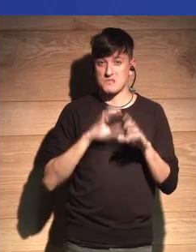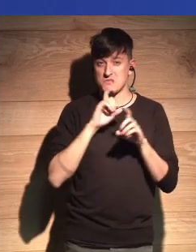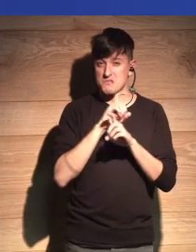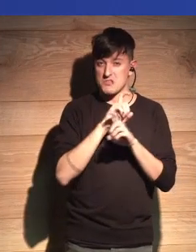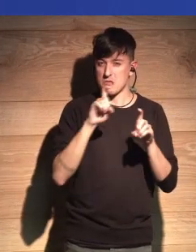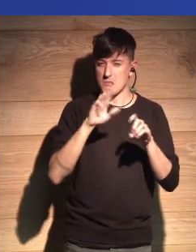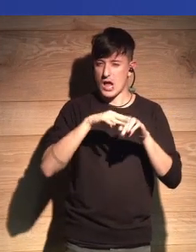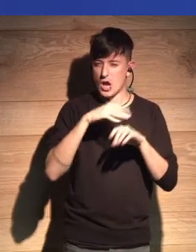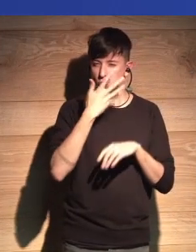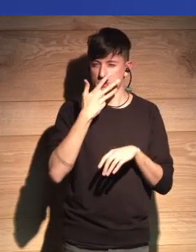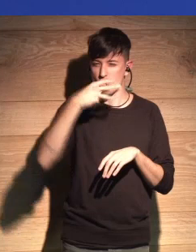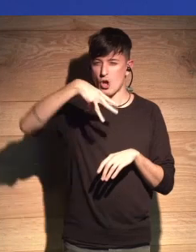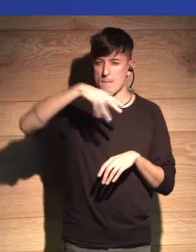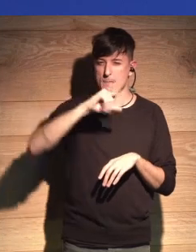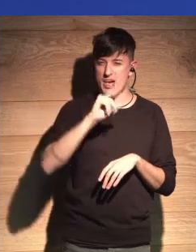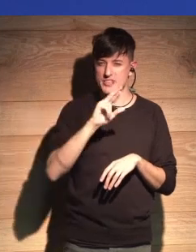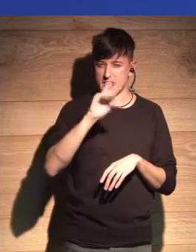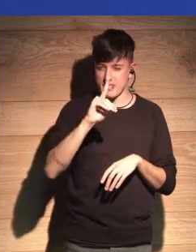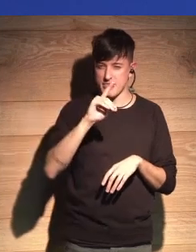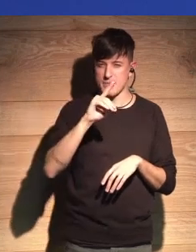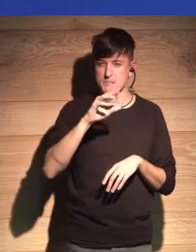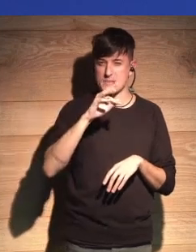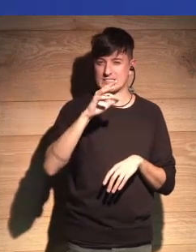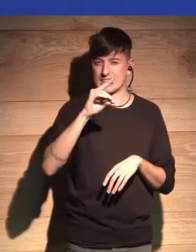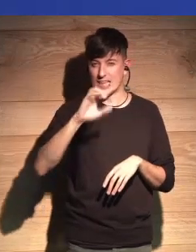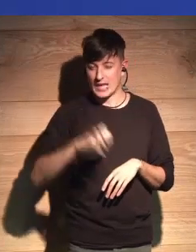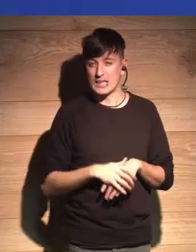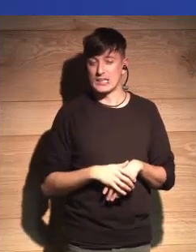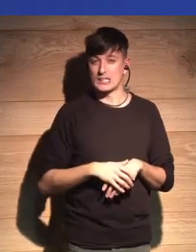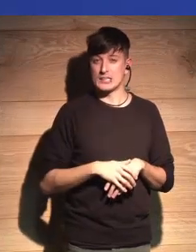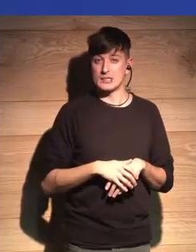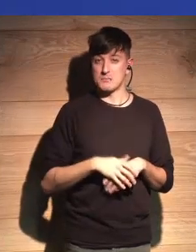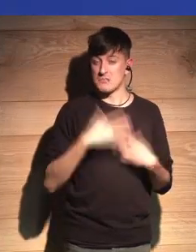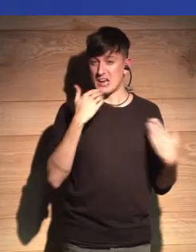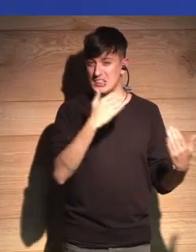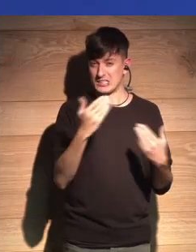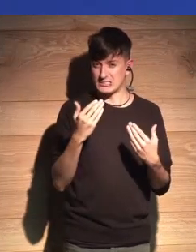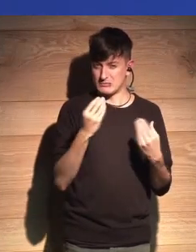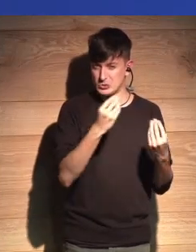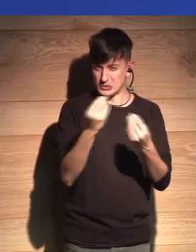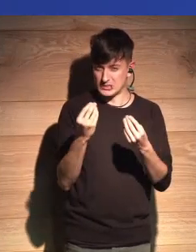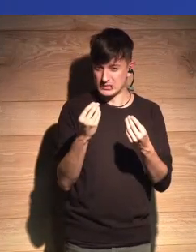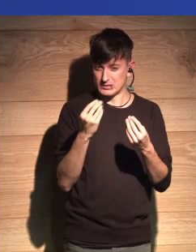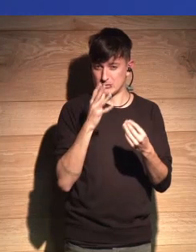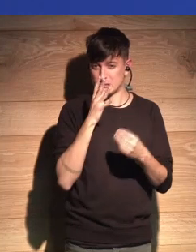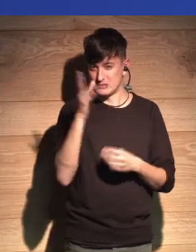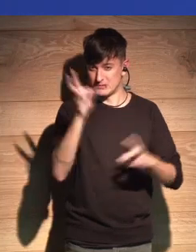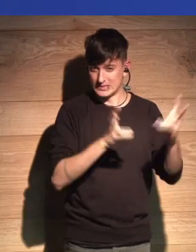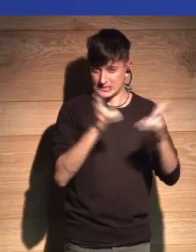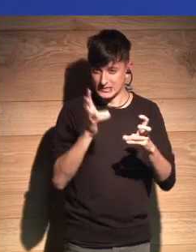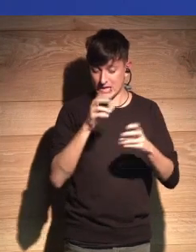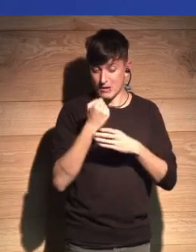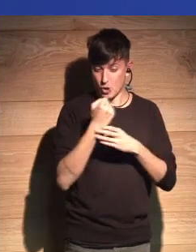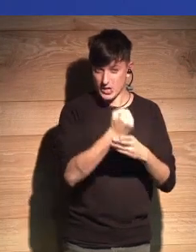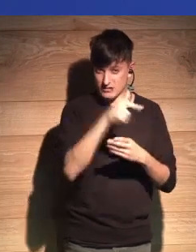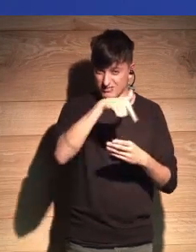Manager of the Foundation for Knowledge, Madrid plus D. Thank you very much